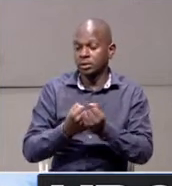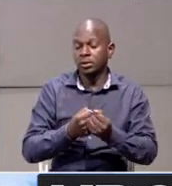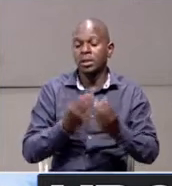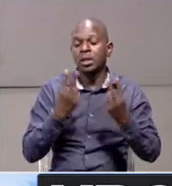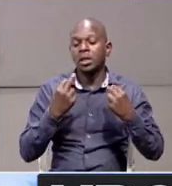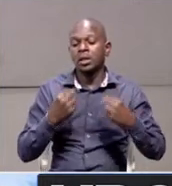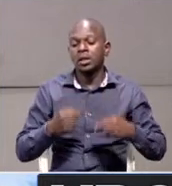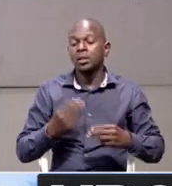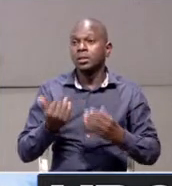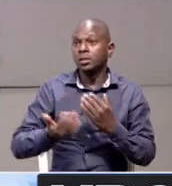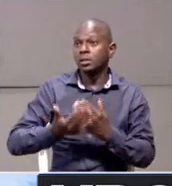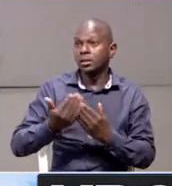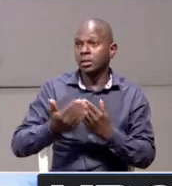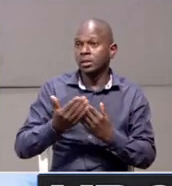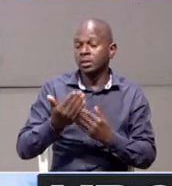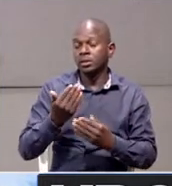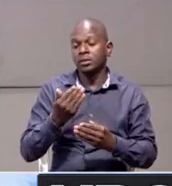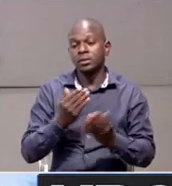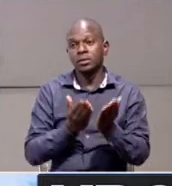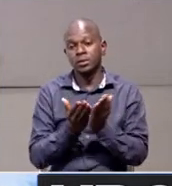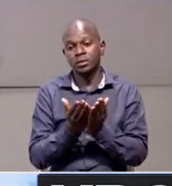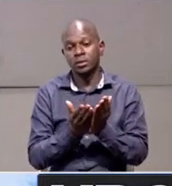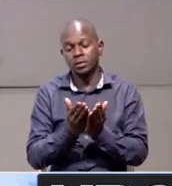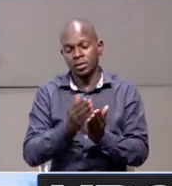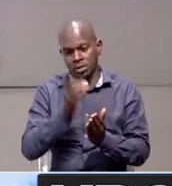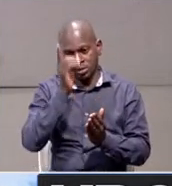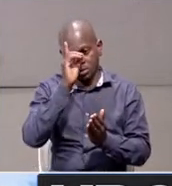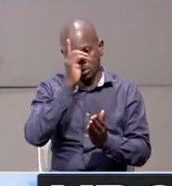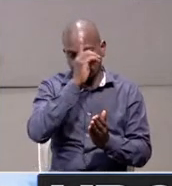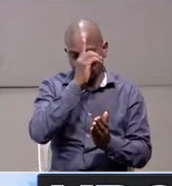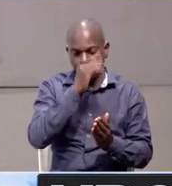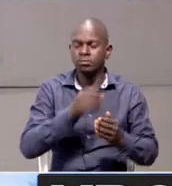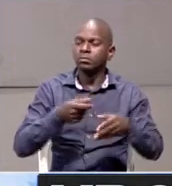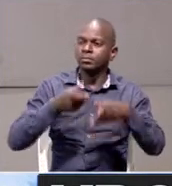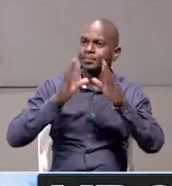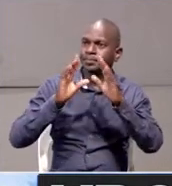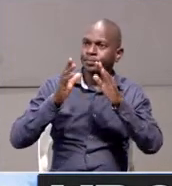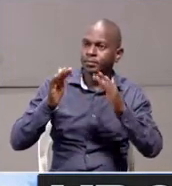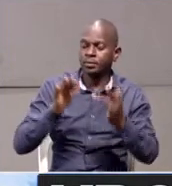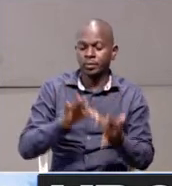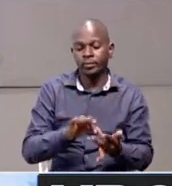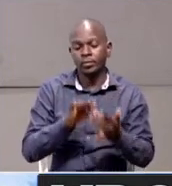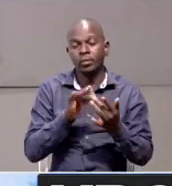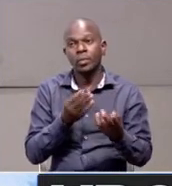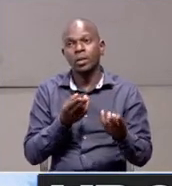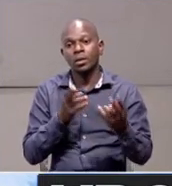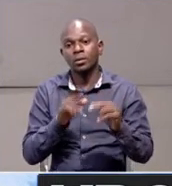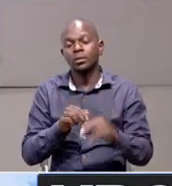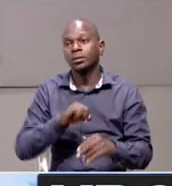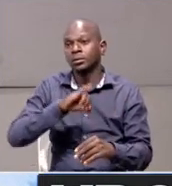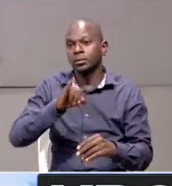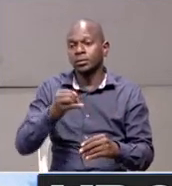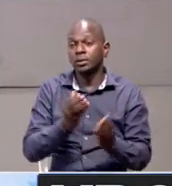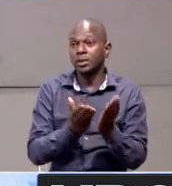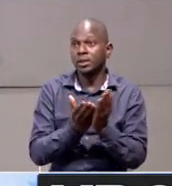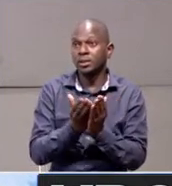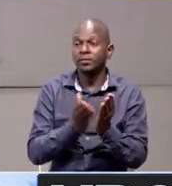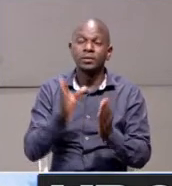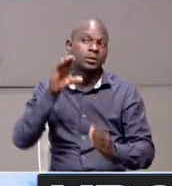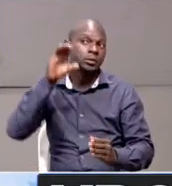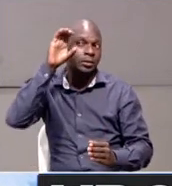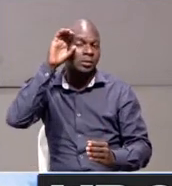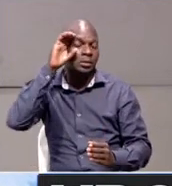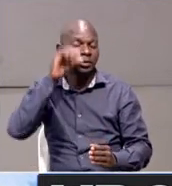healthcare services, among others. The Chabazinga expressed his gratitude during a special event held at Jinja Service College in